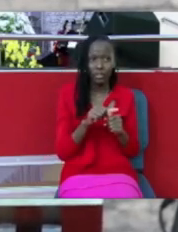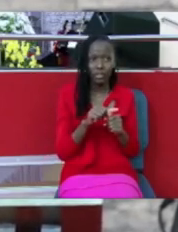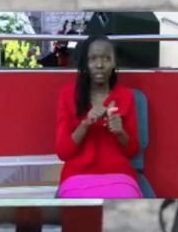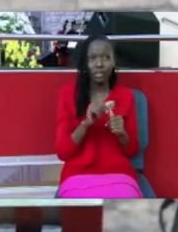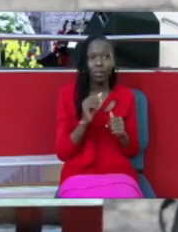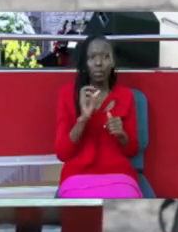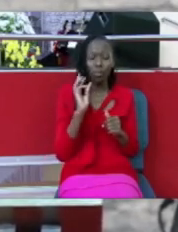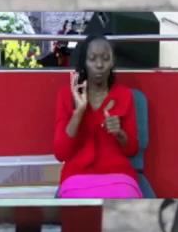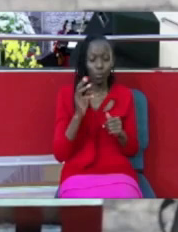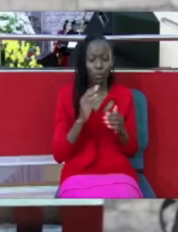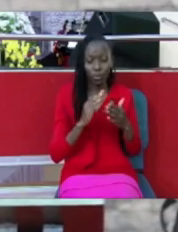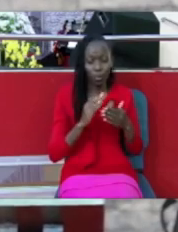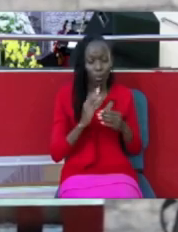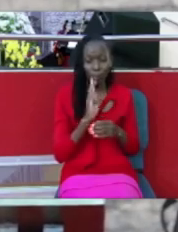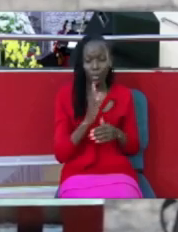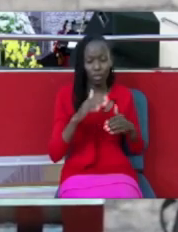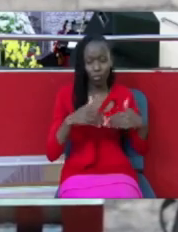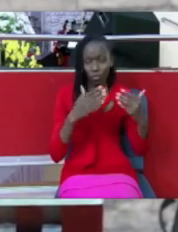zako.